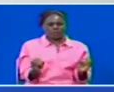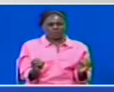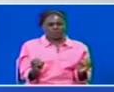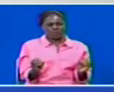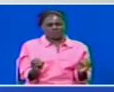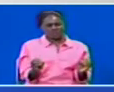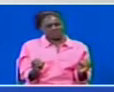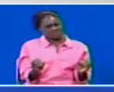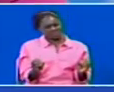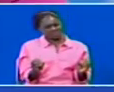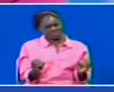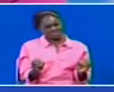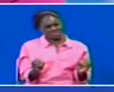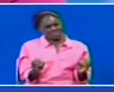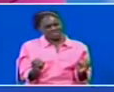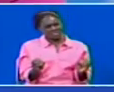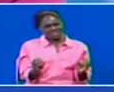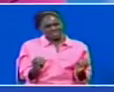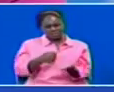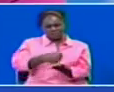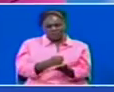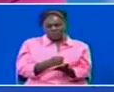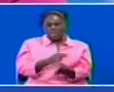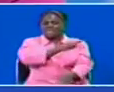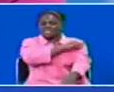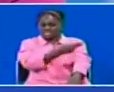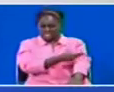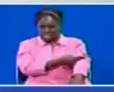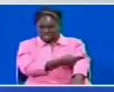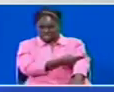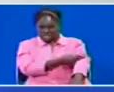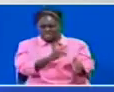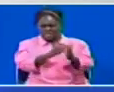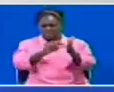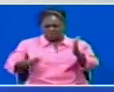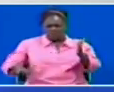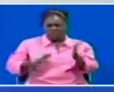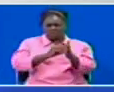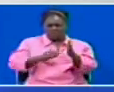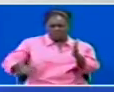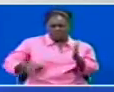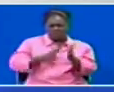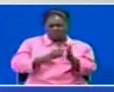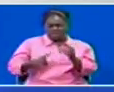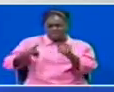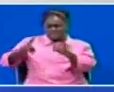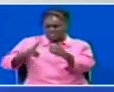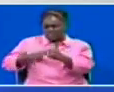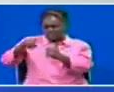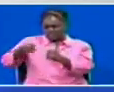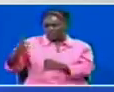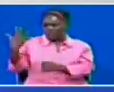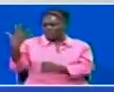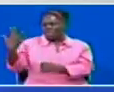experience. Come on, please. The one that was done in Nigeria removed 7.5